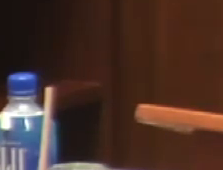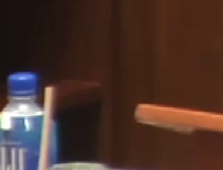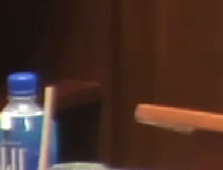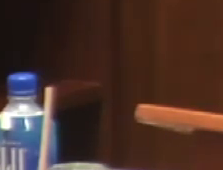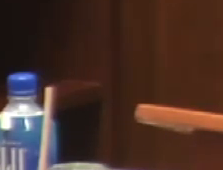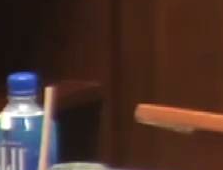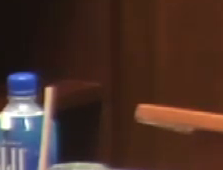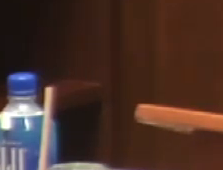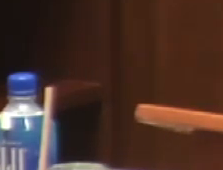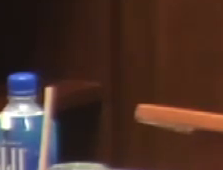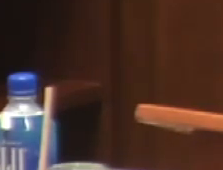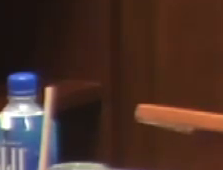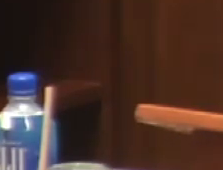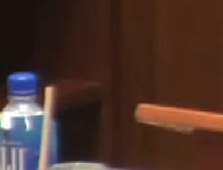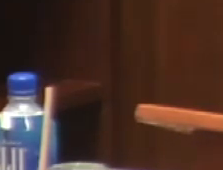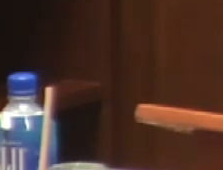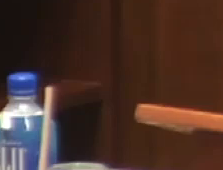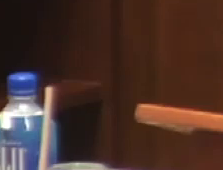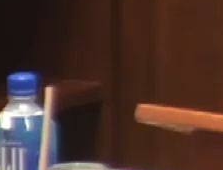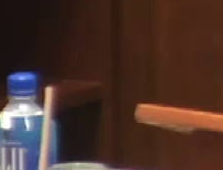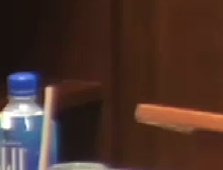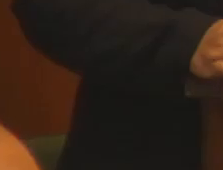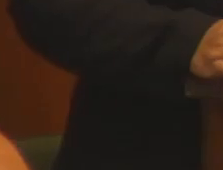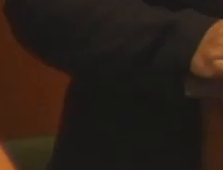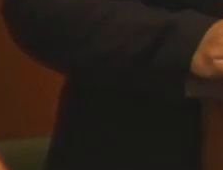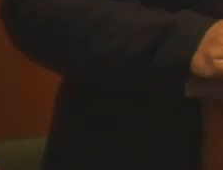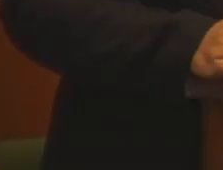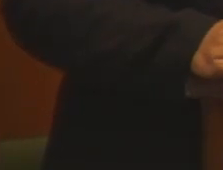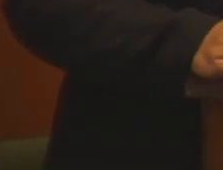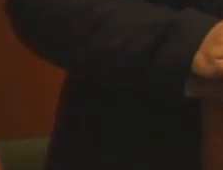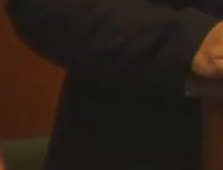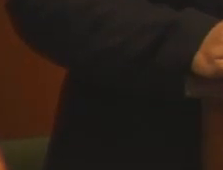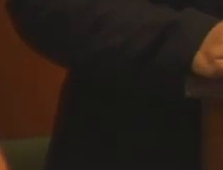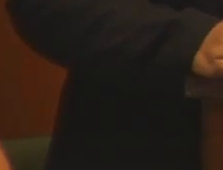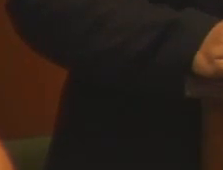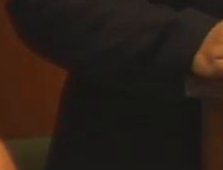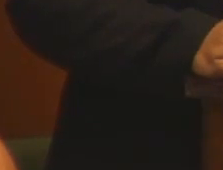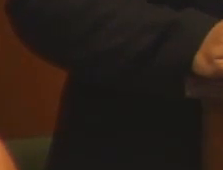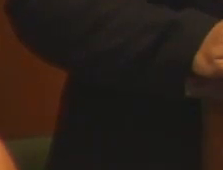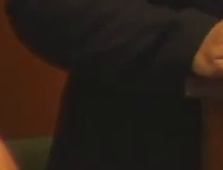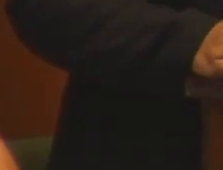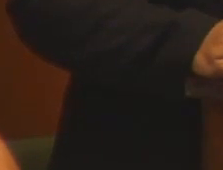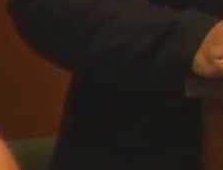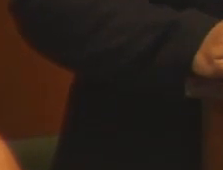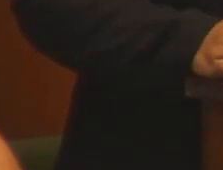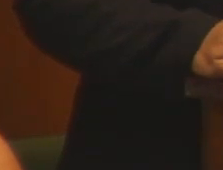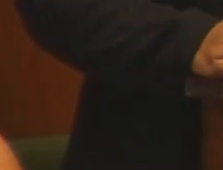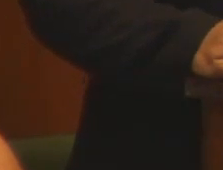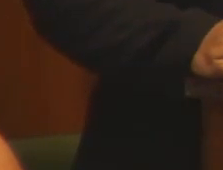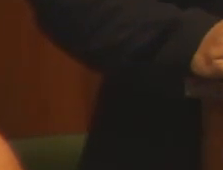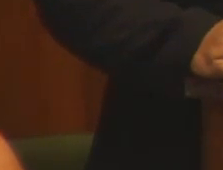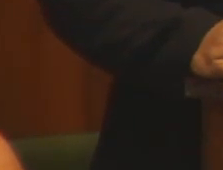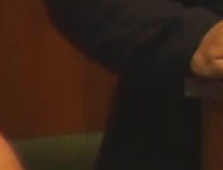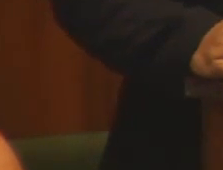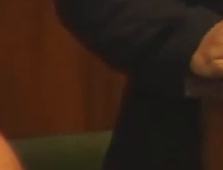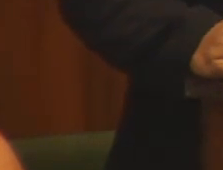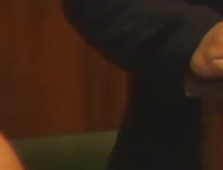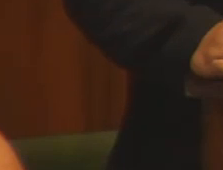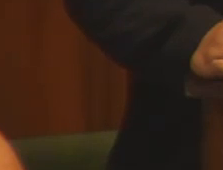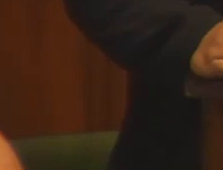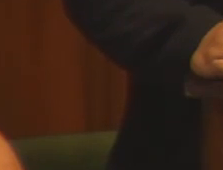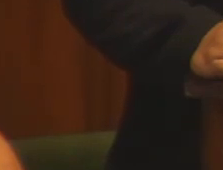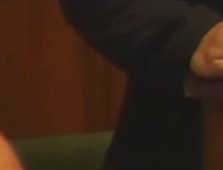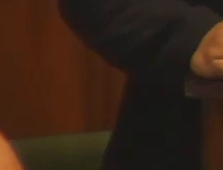me to stand in this august House where national affairs are decided upon. Madam Speaker, I pledge to serve my country and its people to the best of my